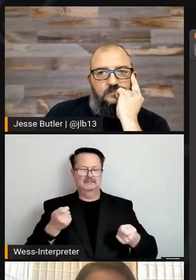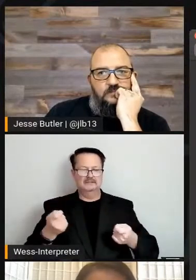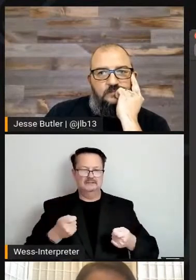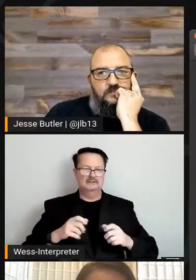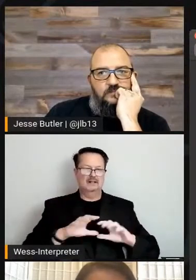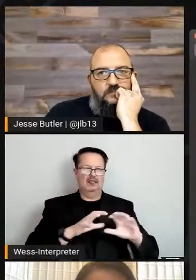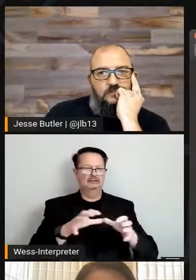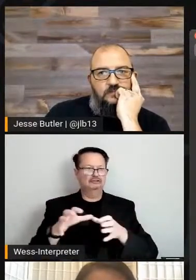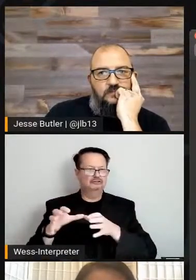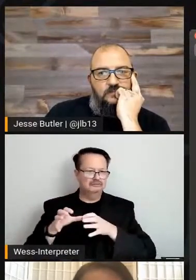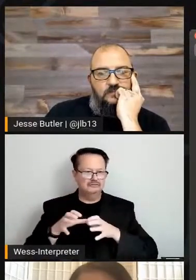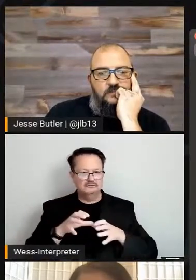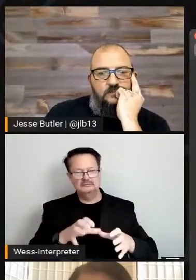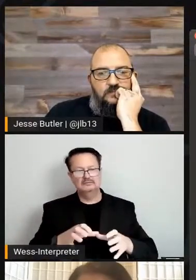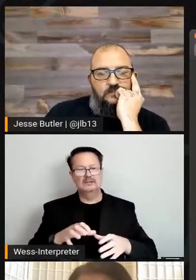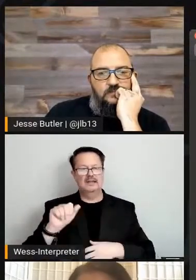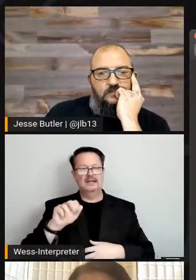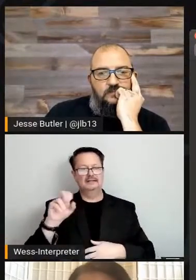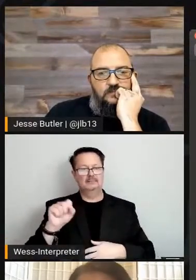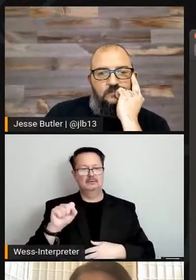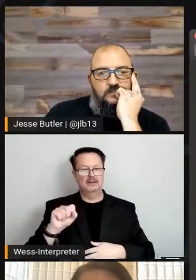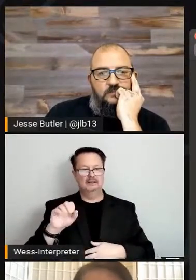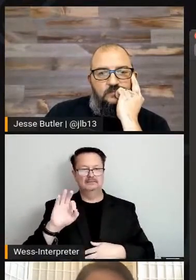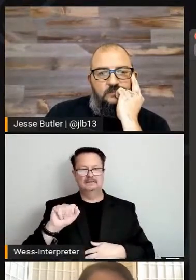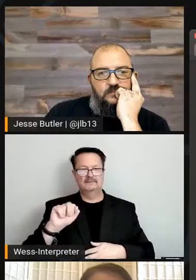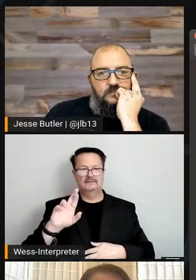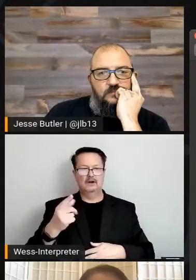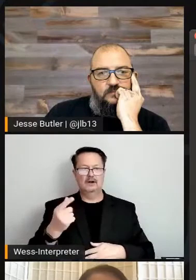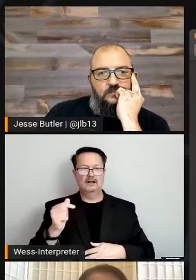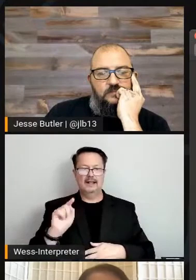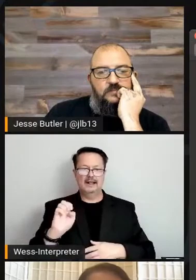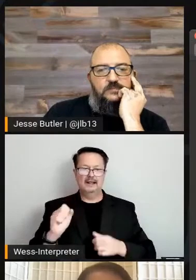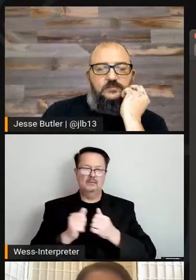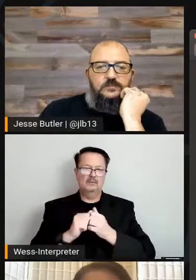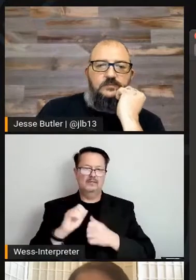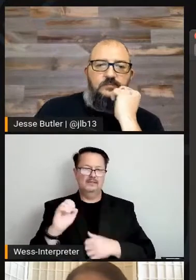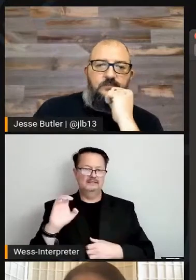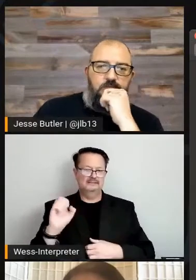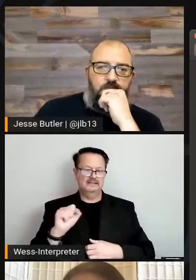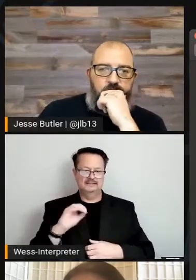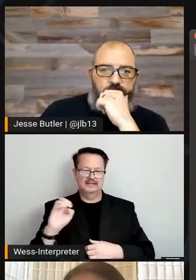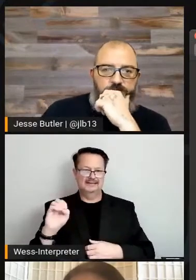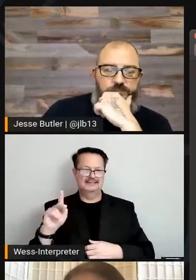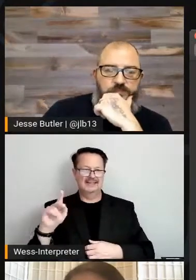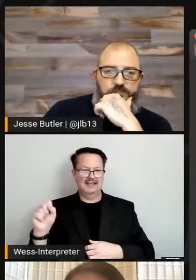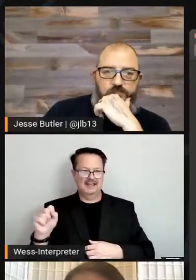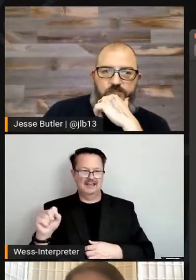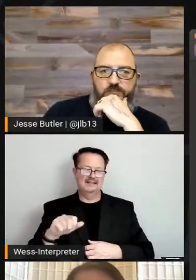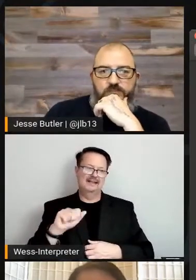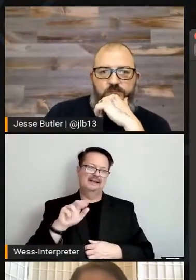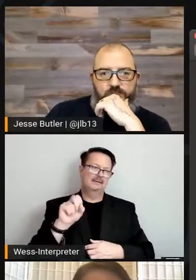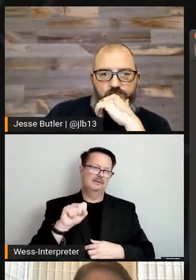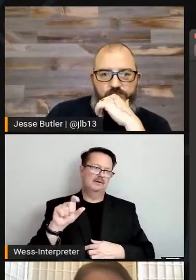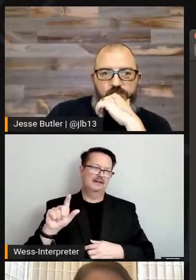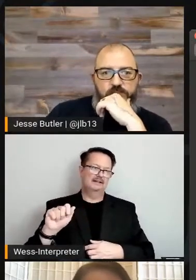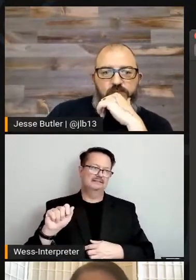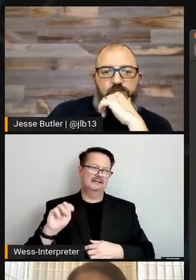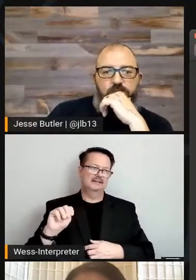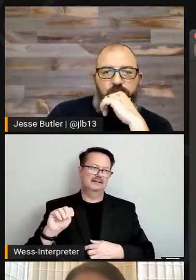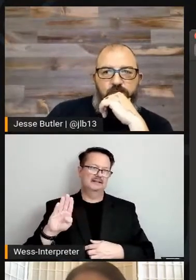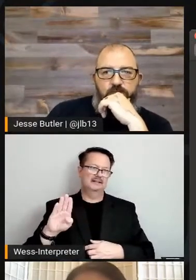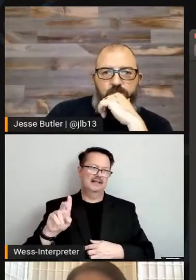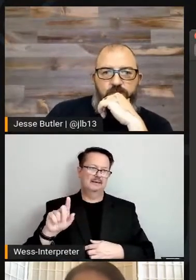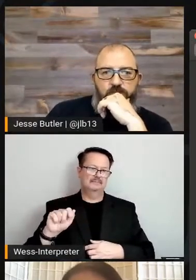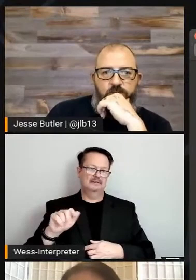clusters, AWS Fargate with ECS and EKS, AWS Lambda, and